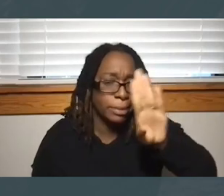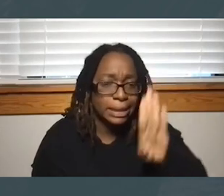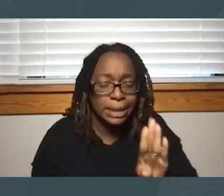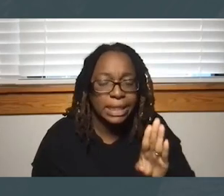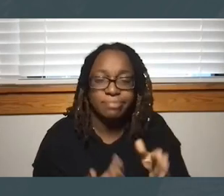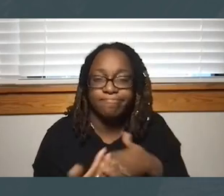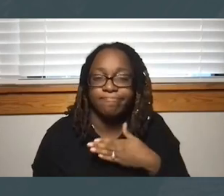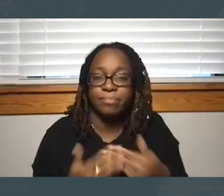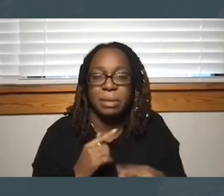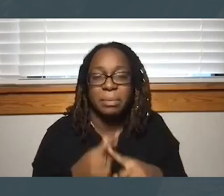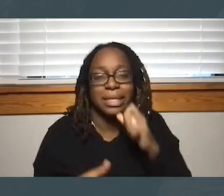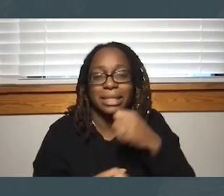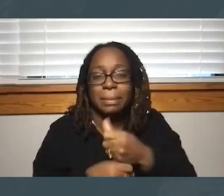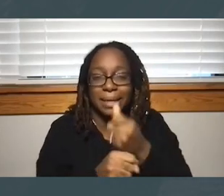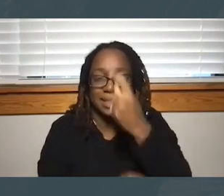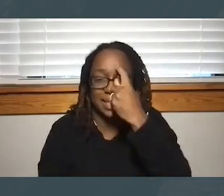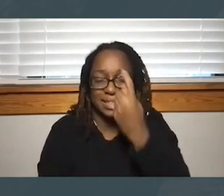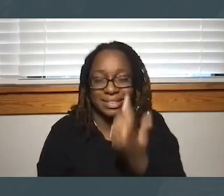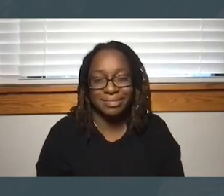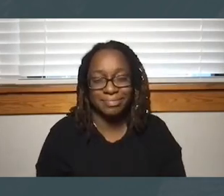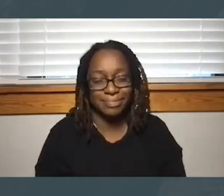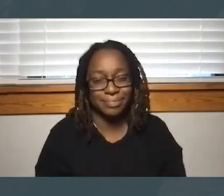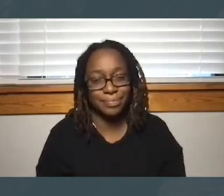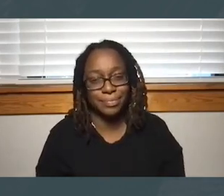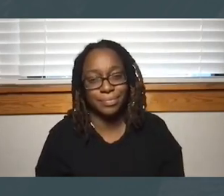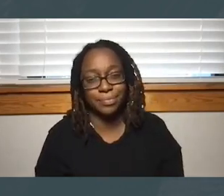doesn't make any sense.